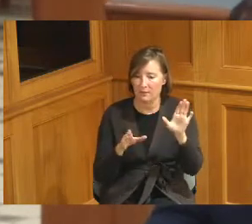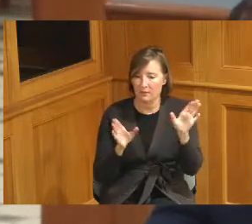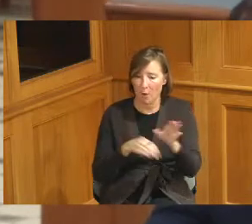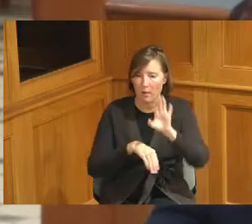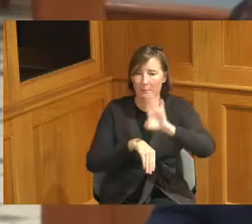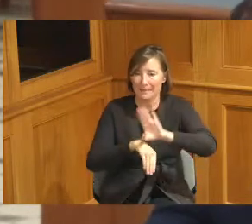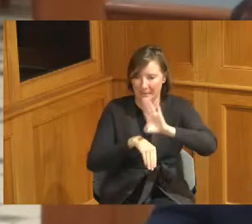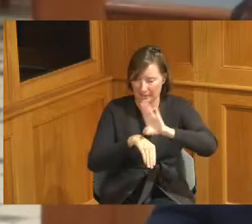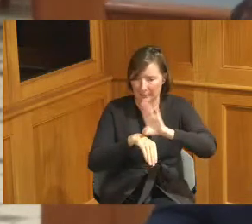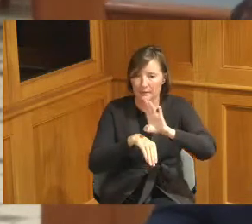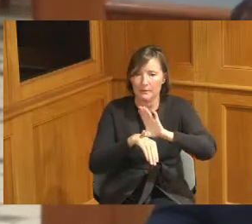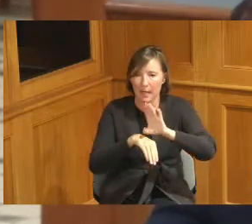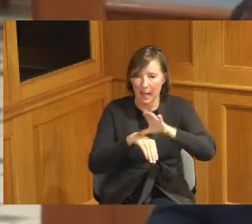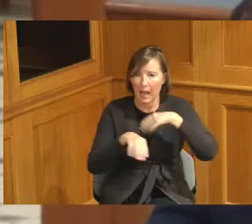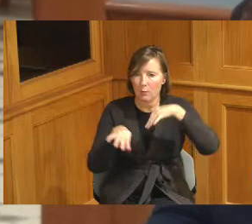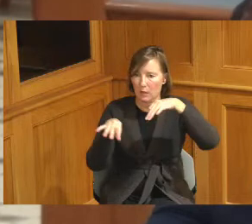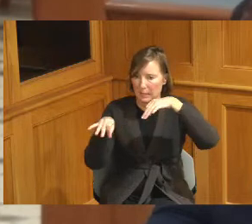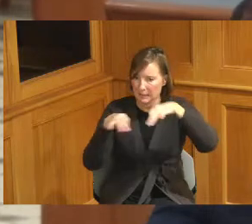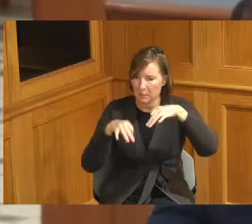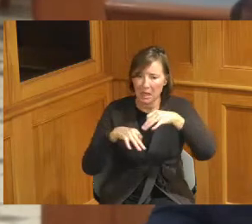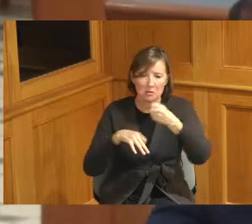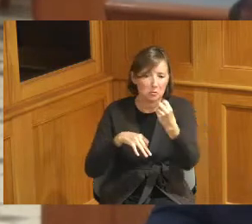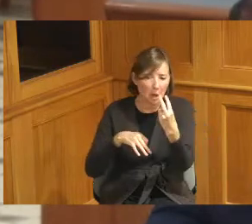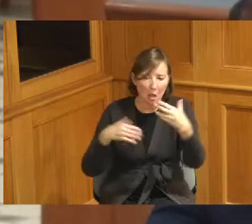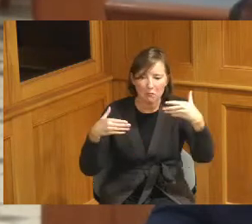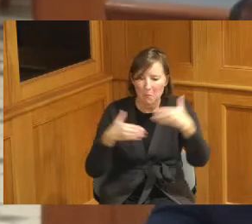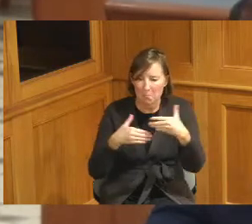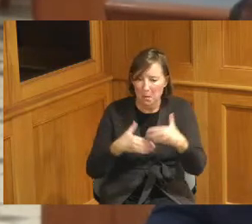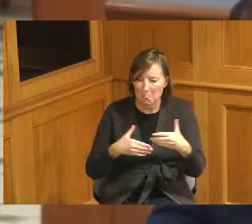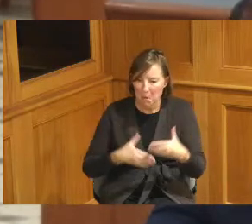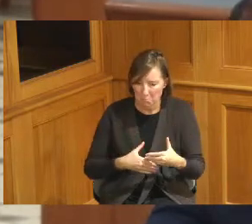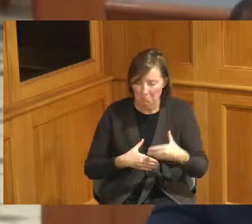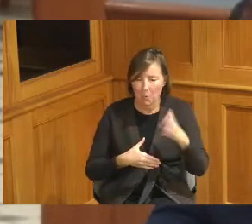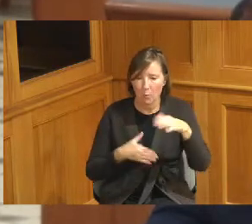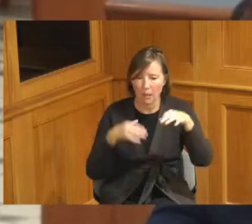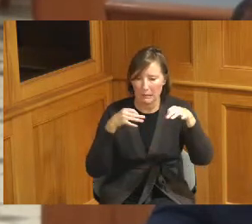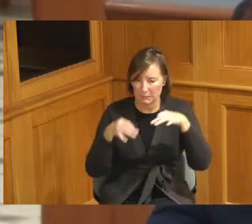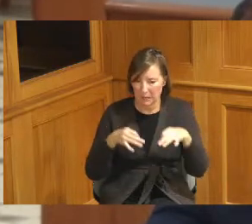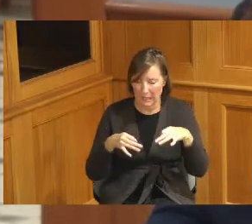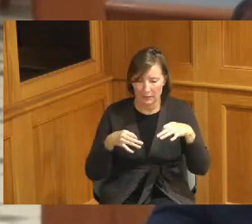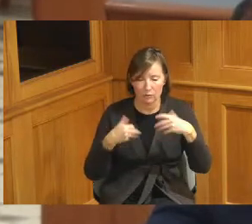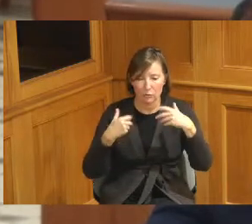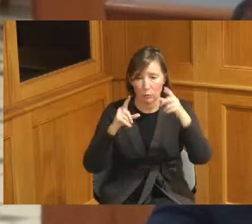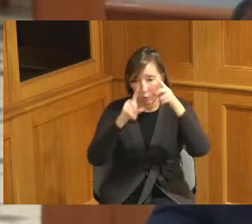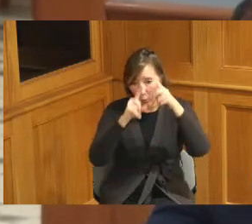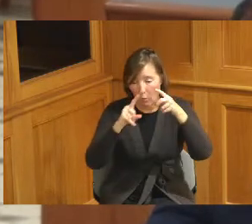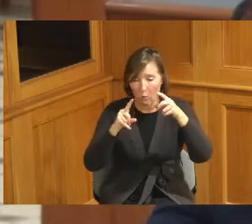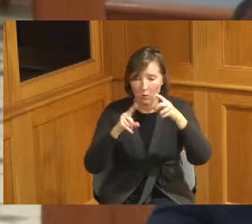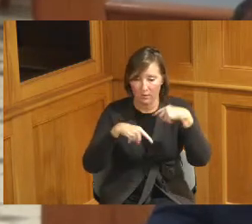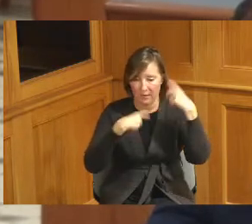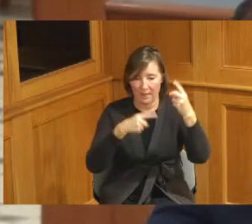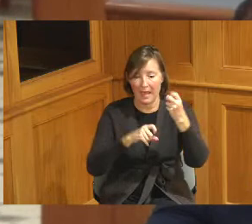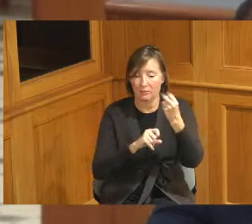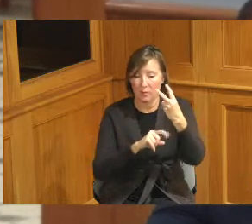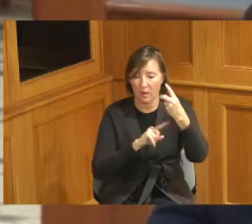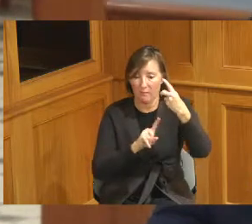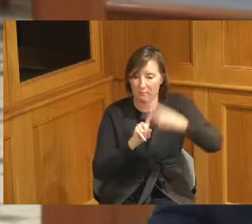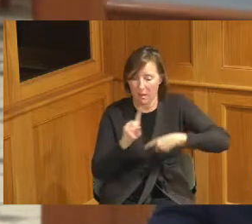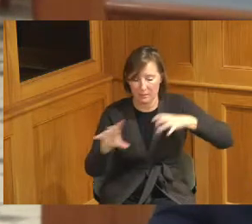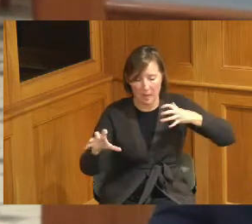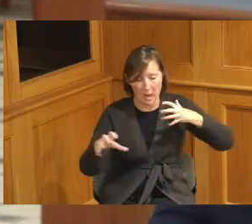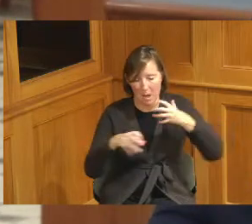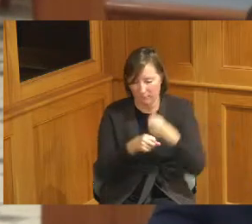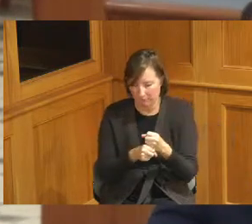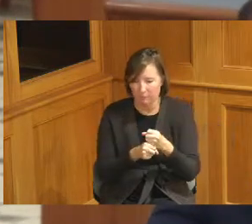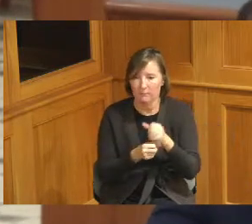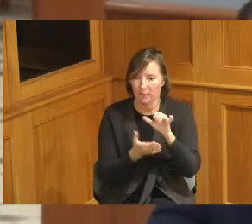through about a dozen slides or so, and it's really going to capsulize the last 12 months of some